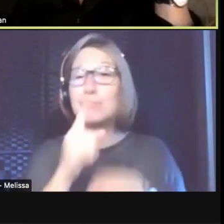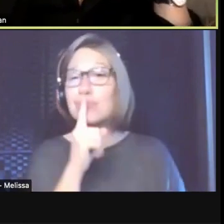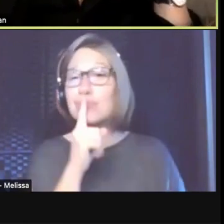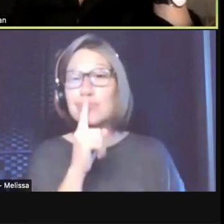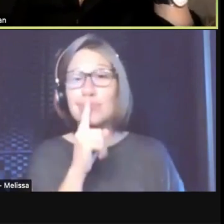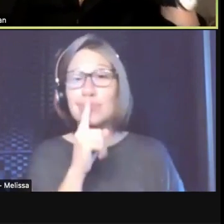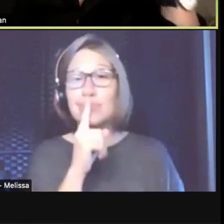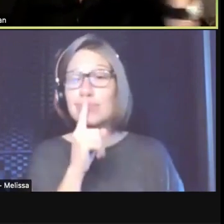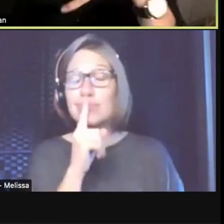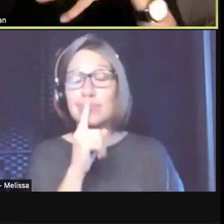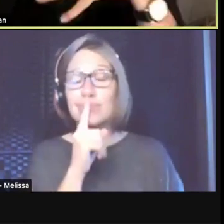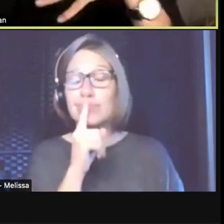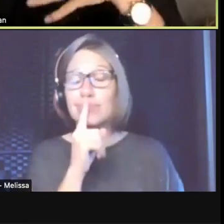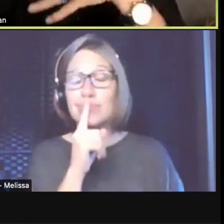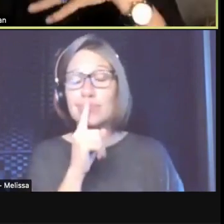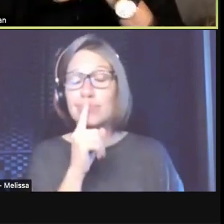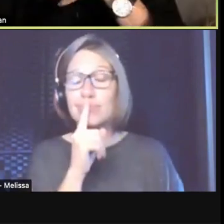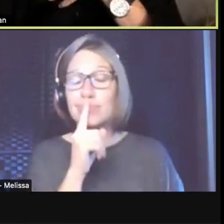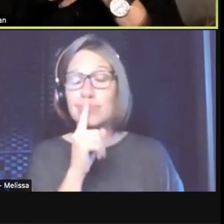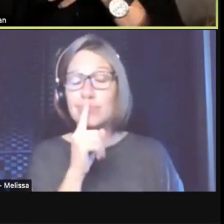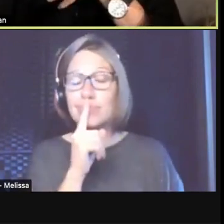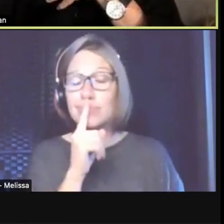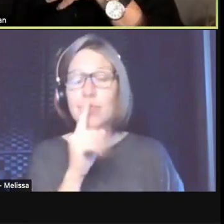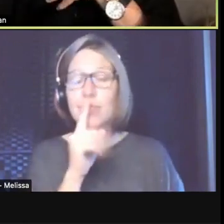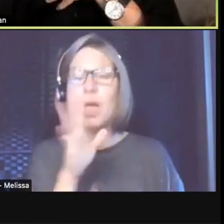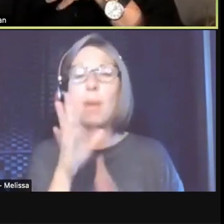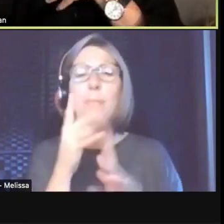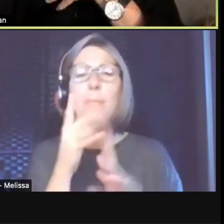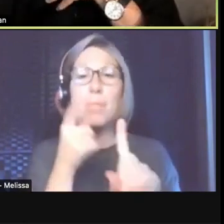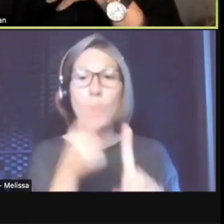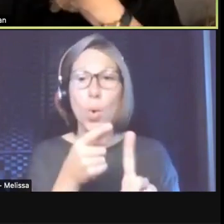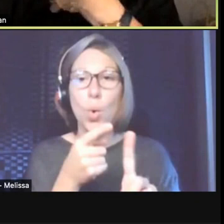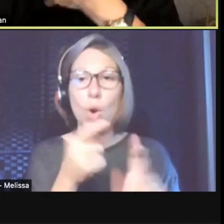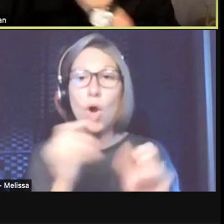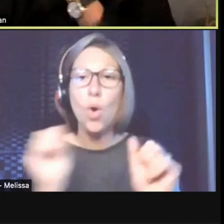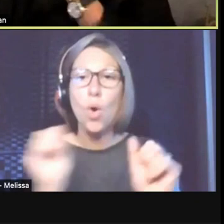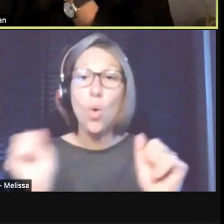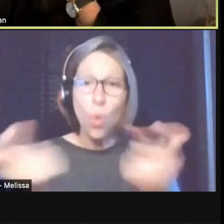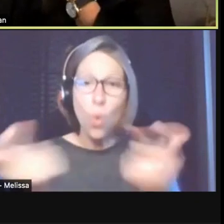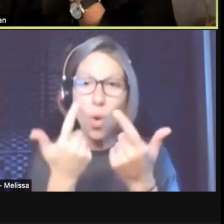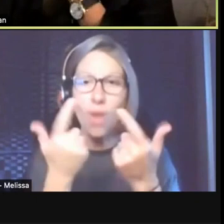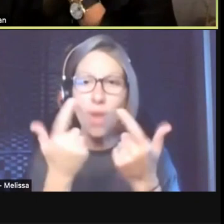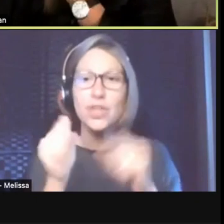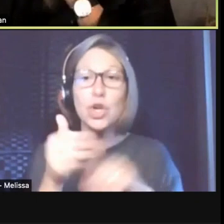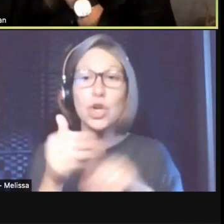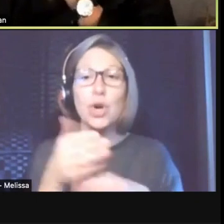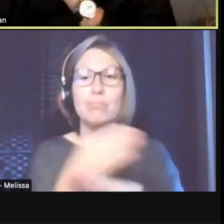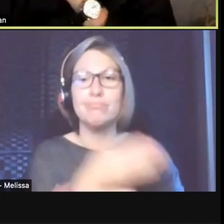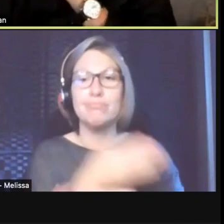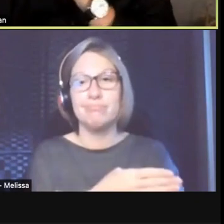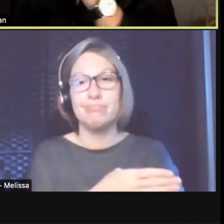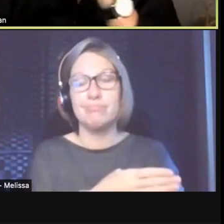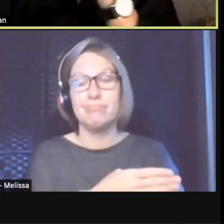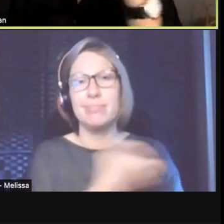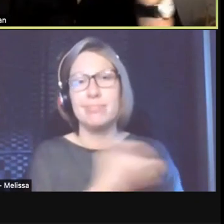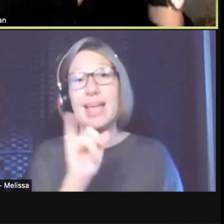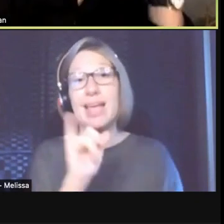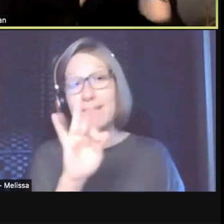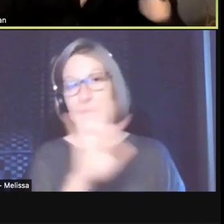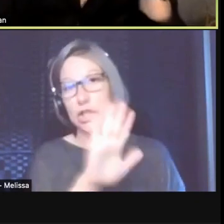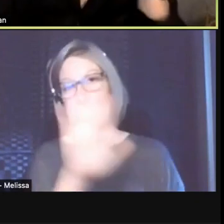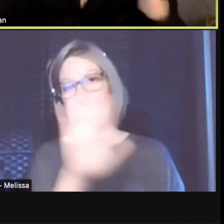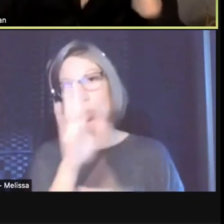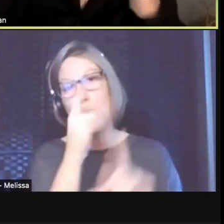saying that all of us could probably do better with this if that's one of your goals.